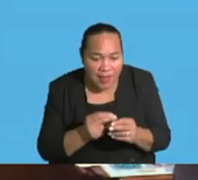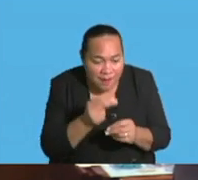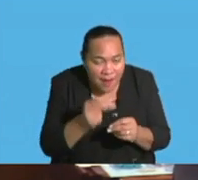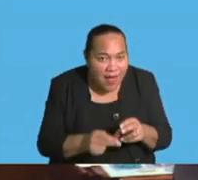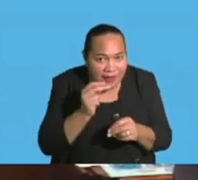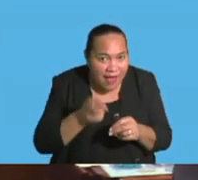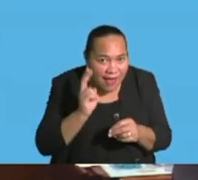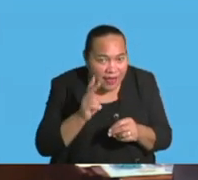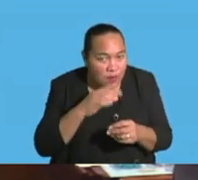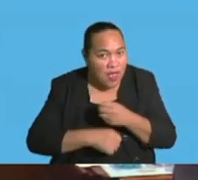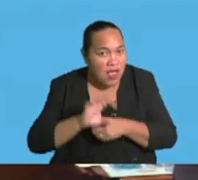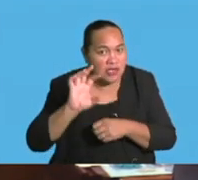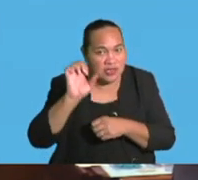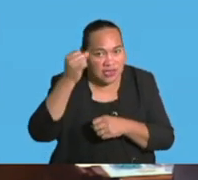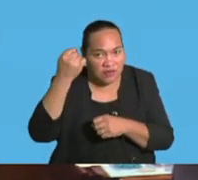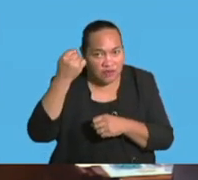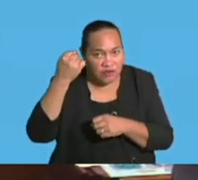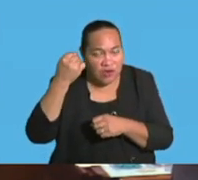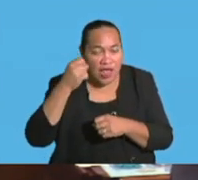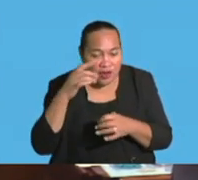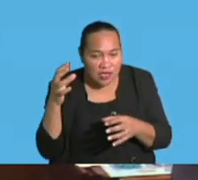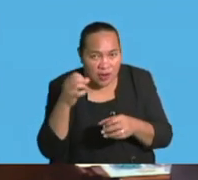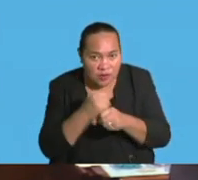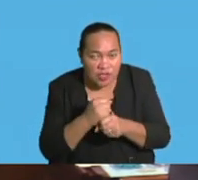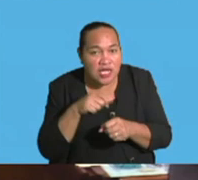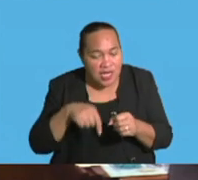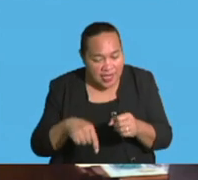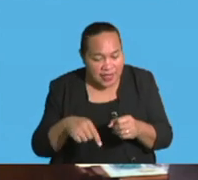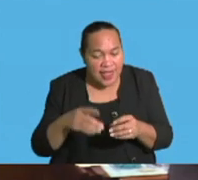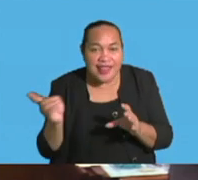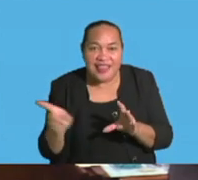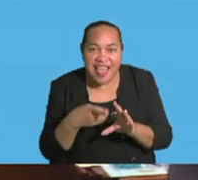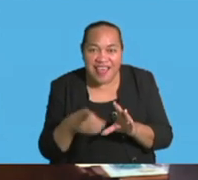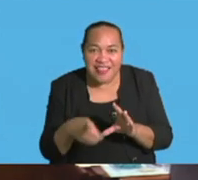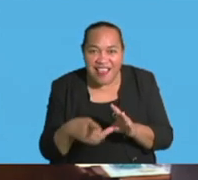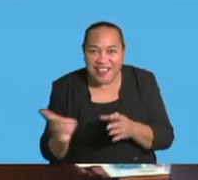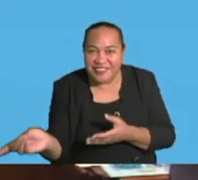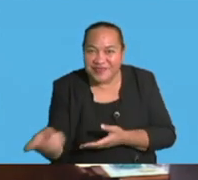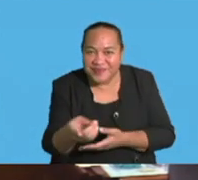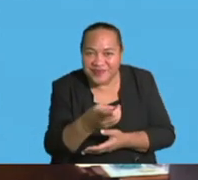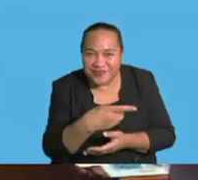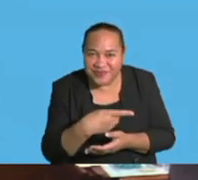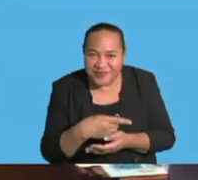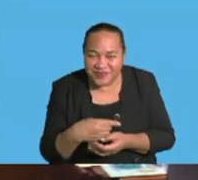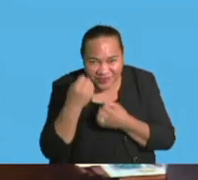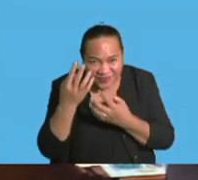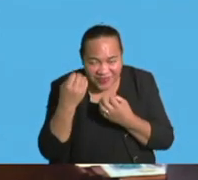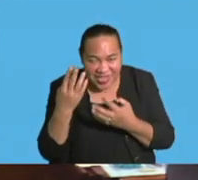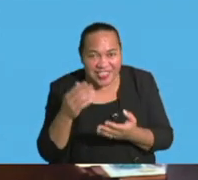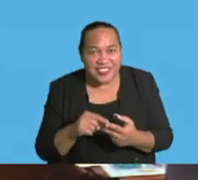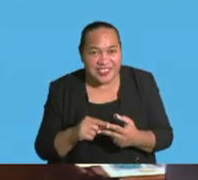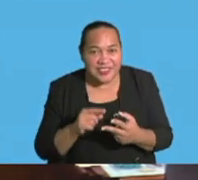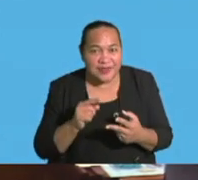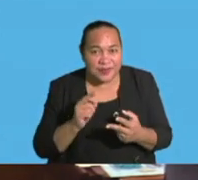programs are successful and they are accurately captured in the Ministry's database. Honourable Speaker say, government will continue